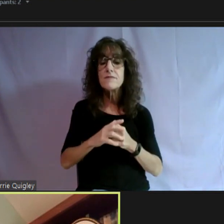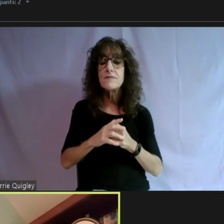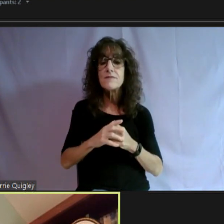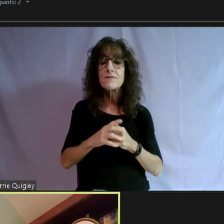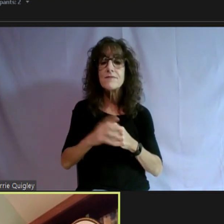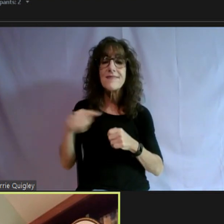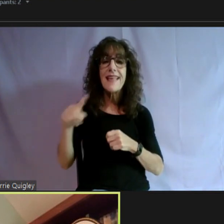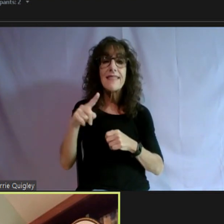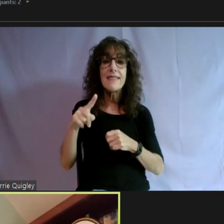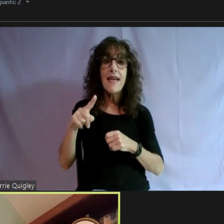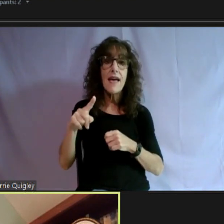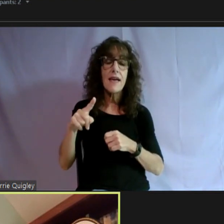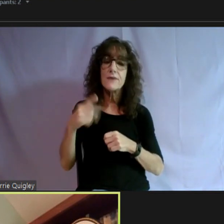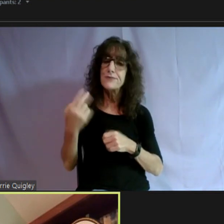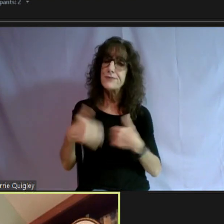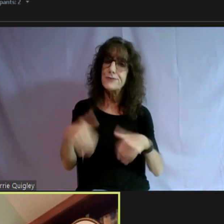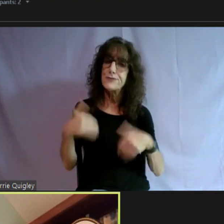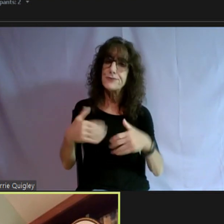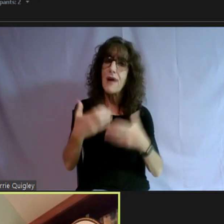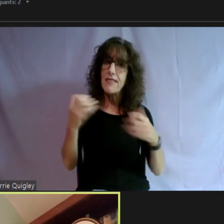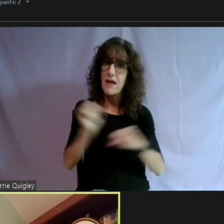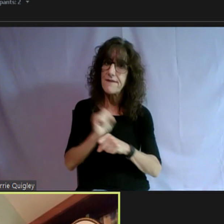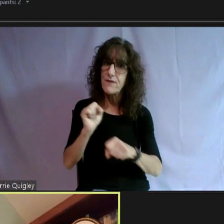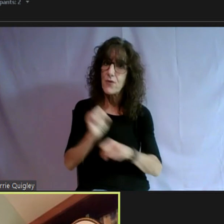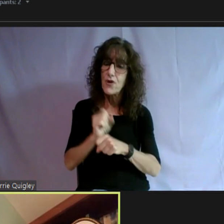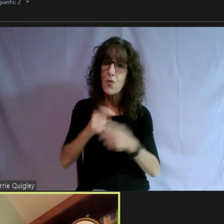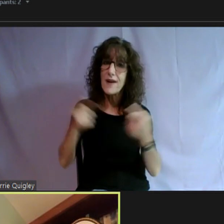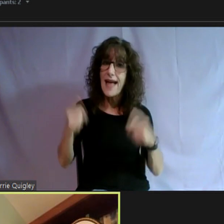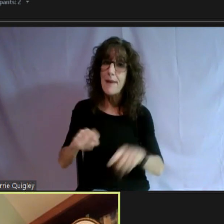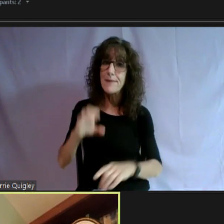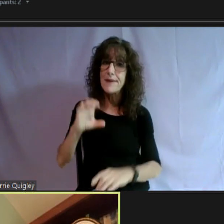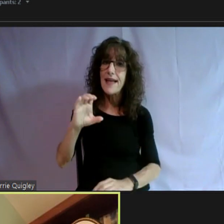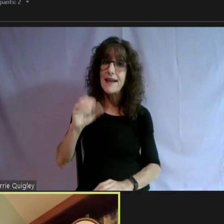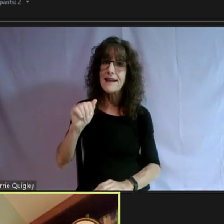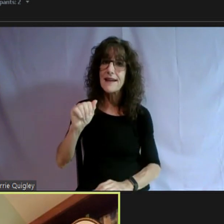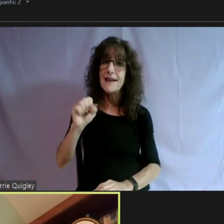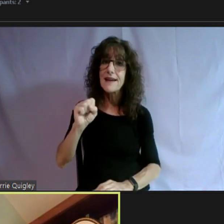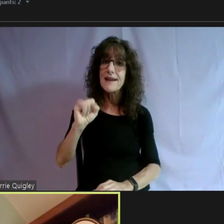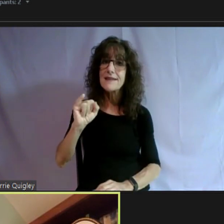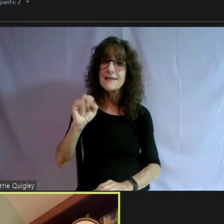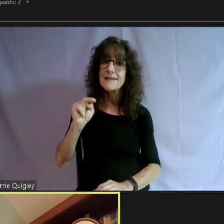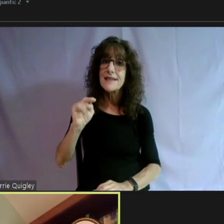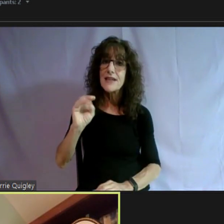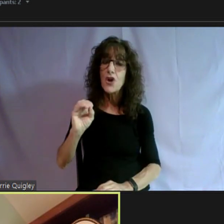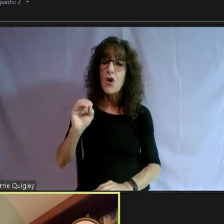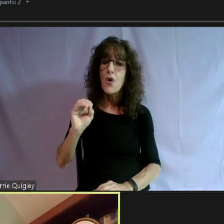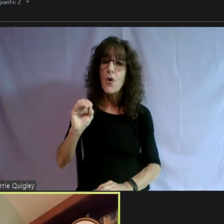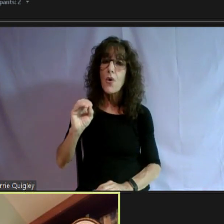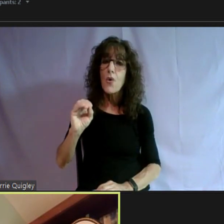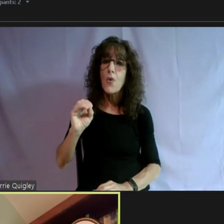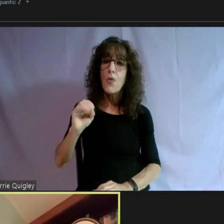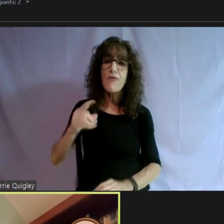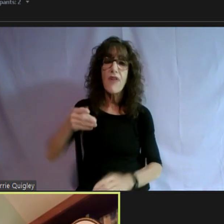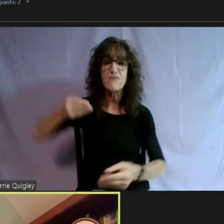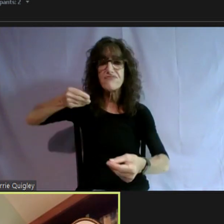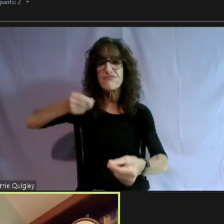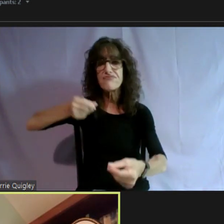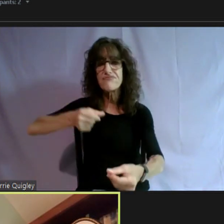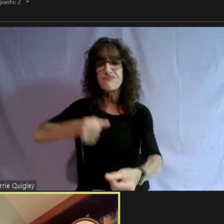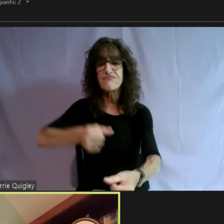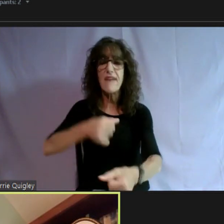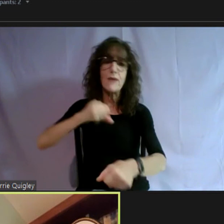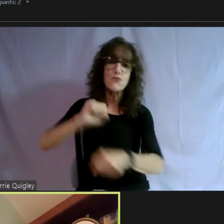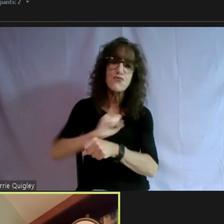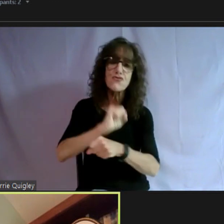they put a lot of work into that. I mean, what happened at the casino? They put a huge amount of money and work